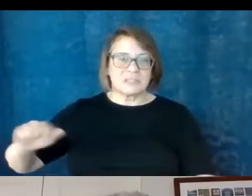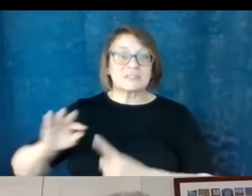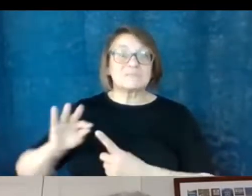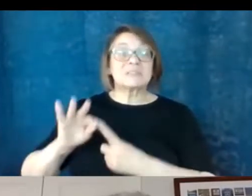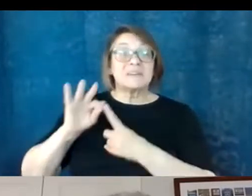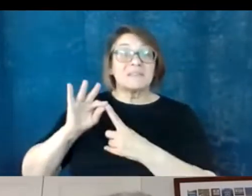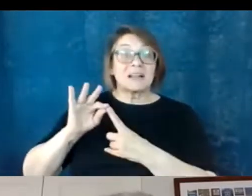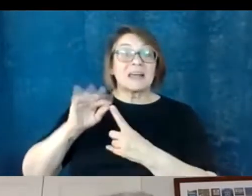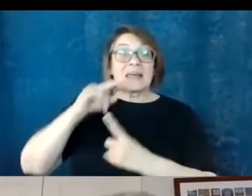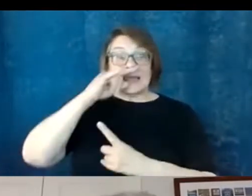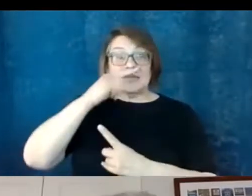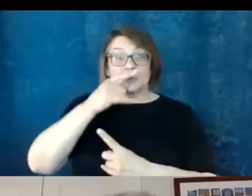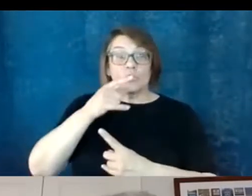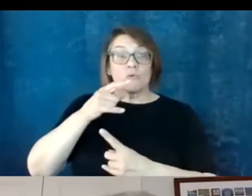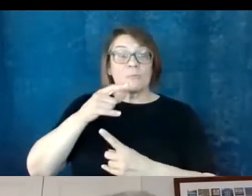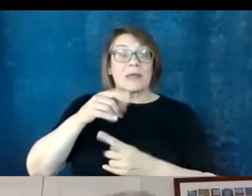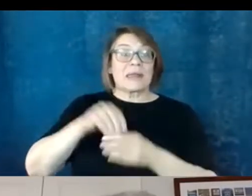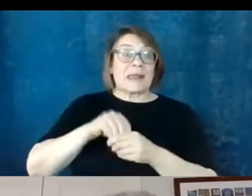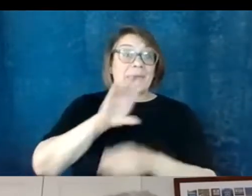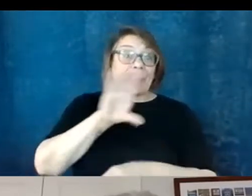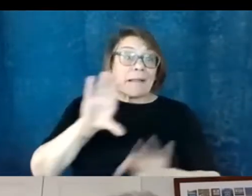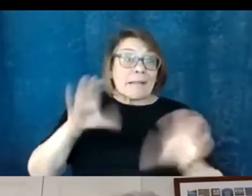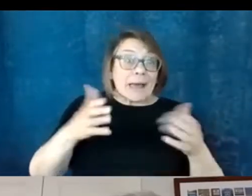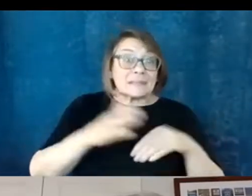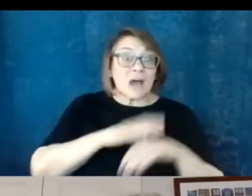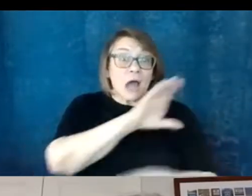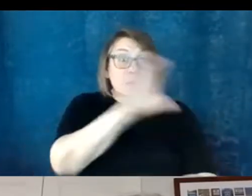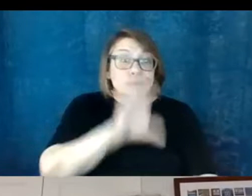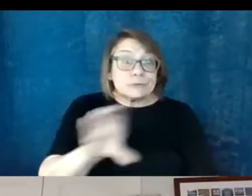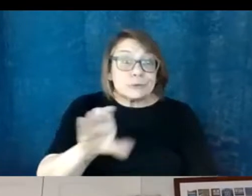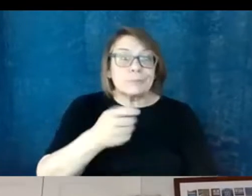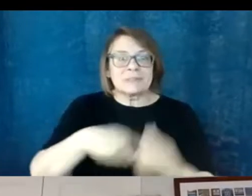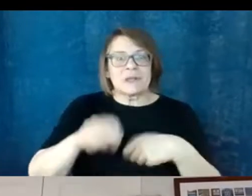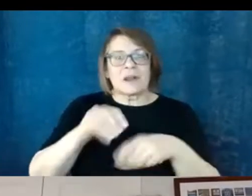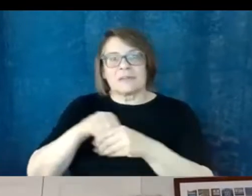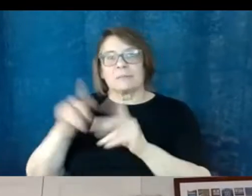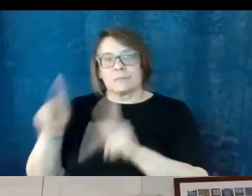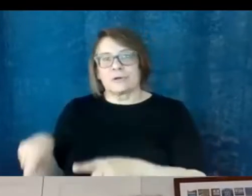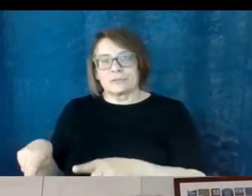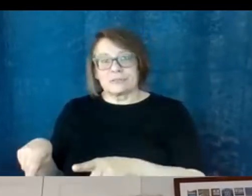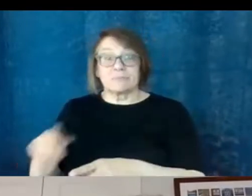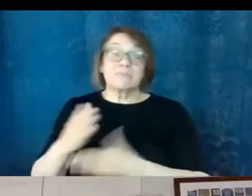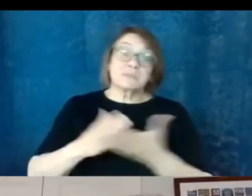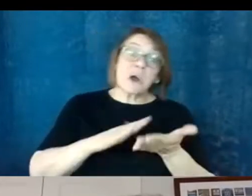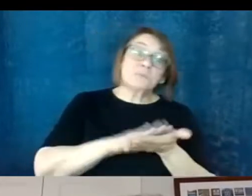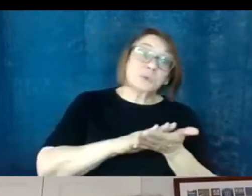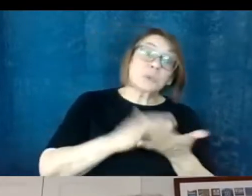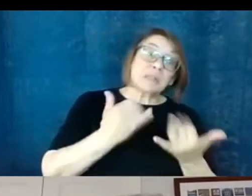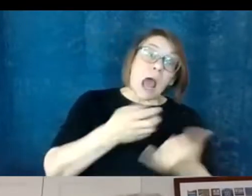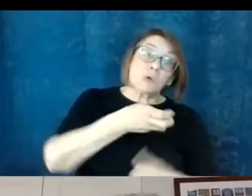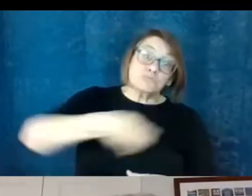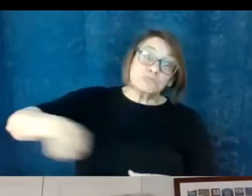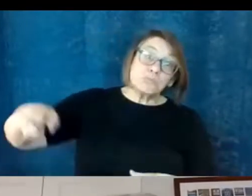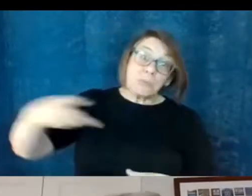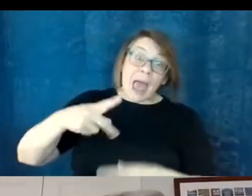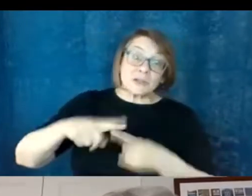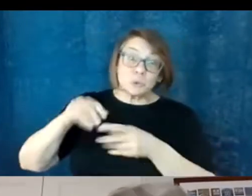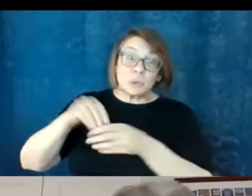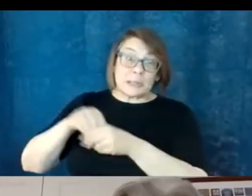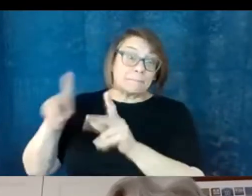who have been in classes online rather than in person. And some schools are now starting to transition back in